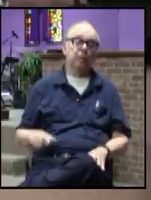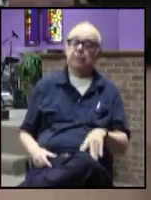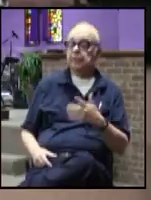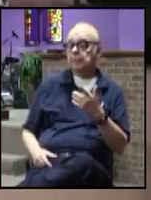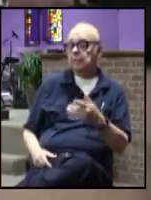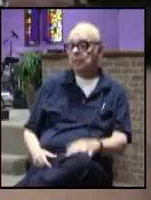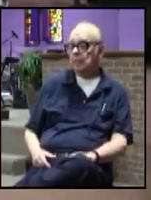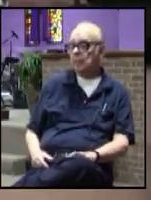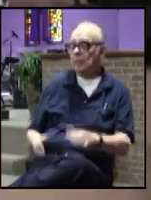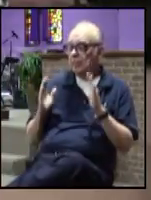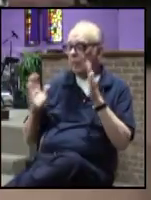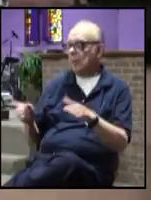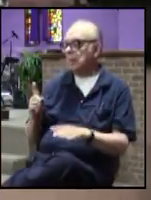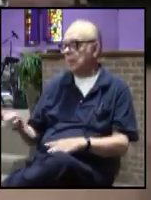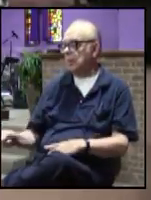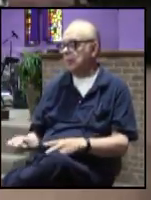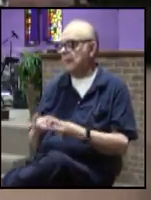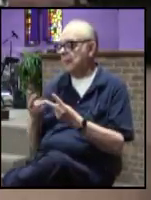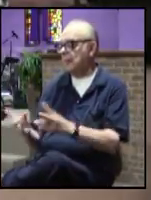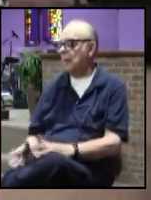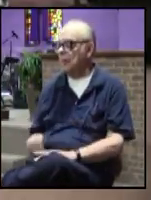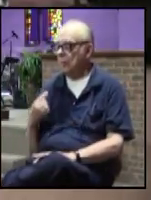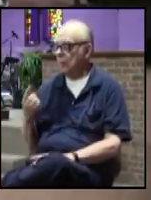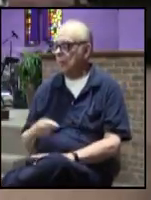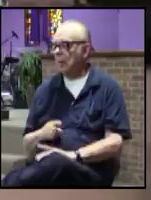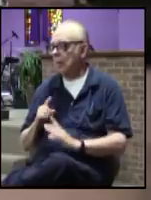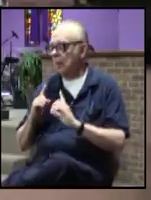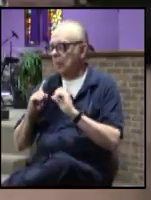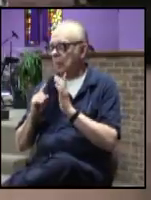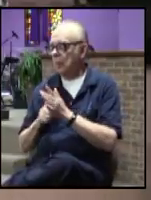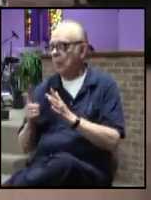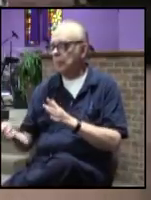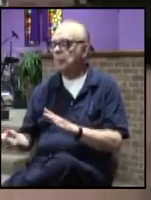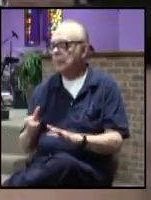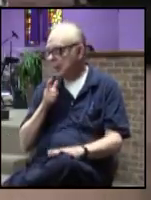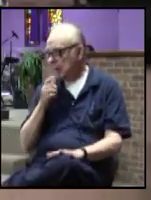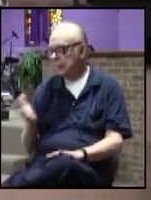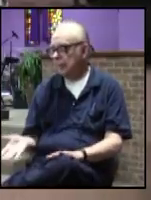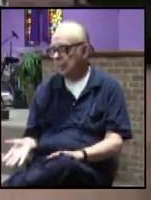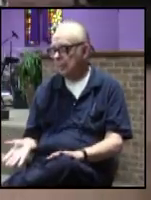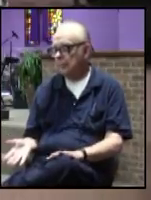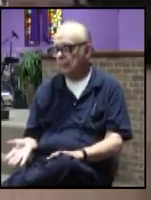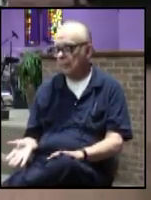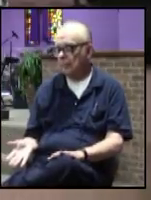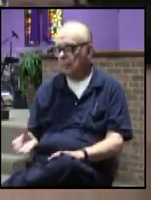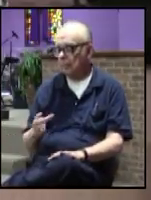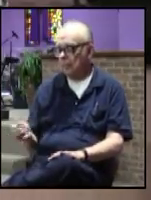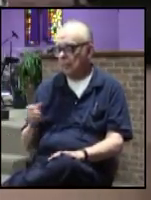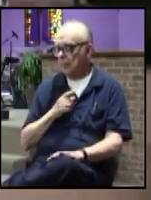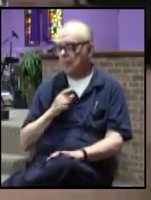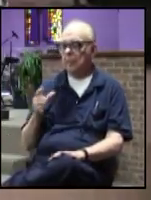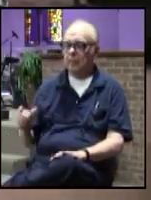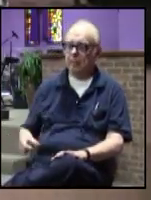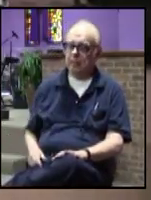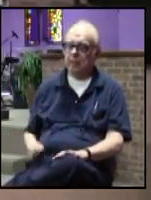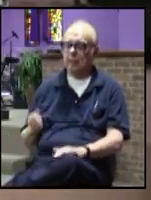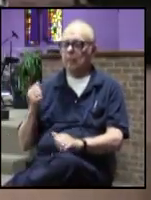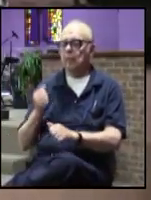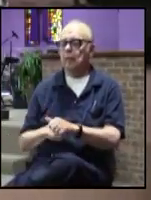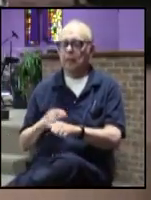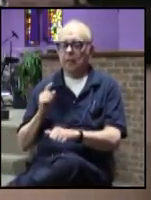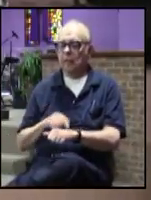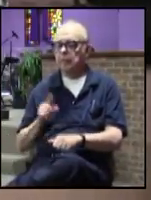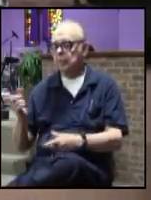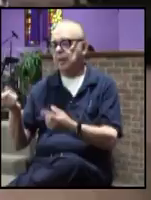Lord, listen, you're a guest, and we owe you a lunch here. And Lord,